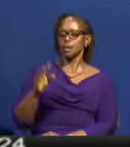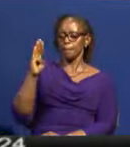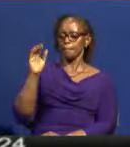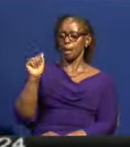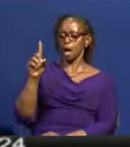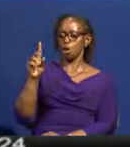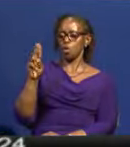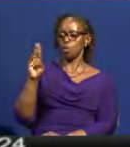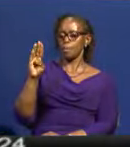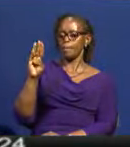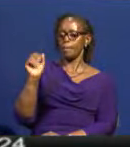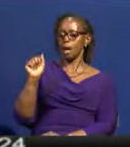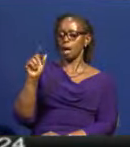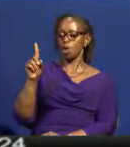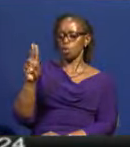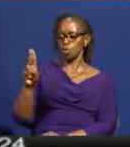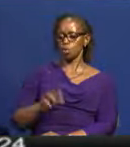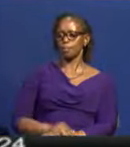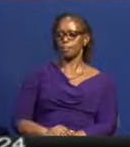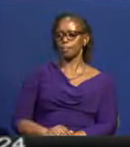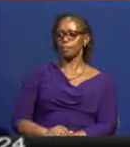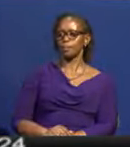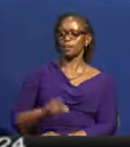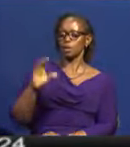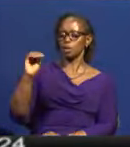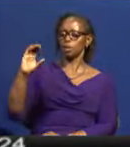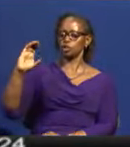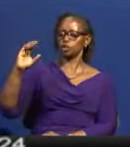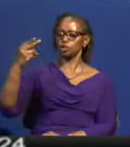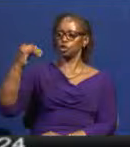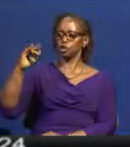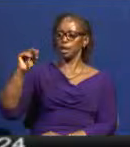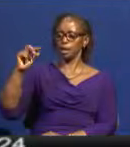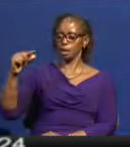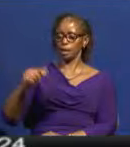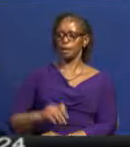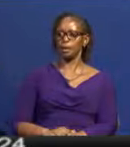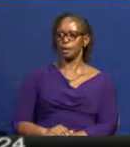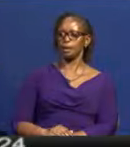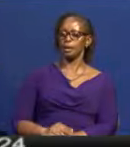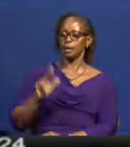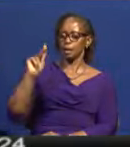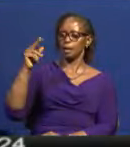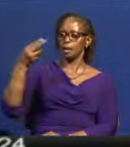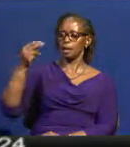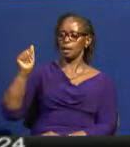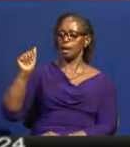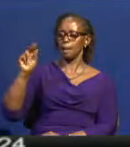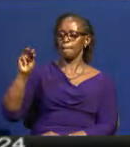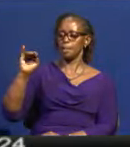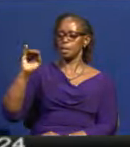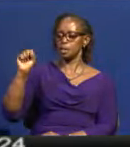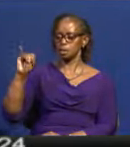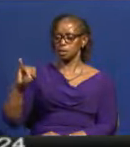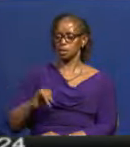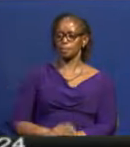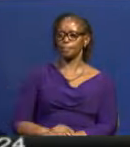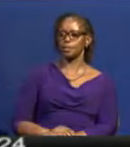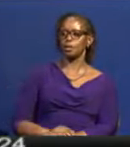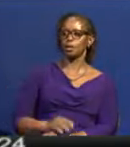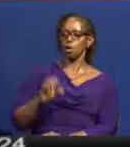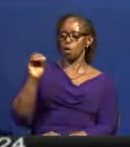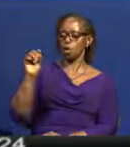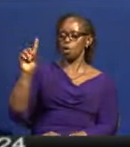Badu Twalib, Dr. Charles Ochieng, Caleb Amisi Luyai, Elisha